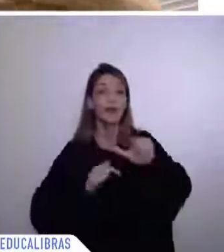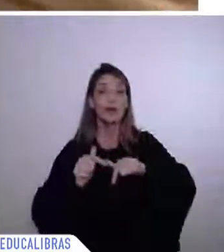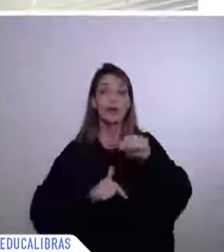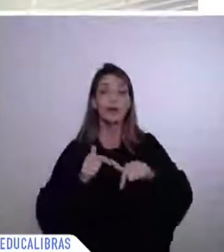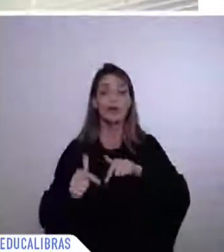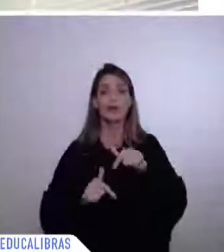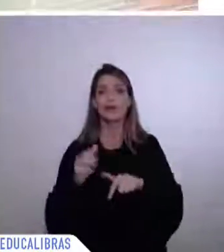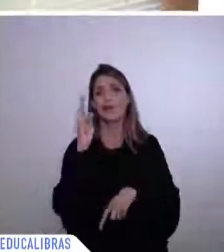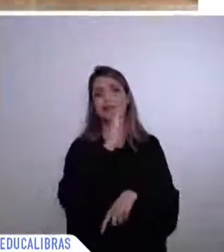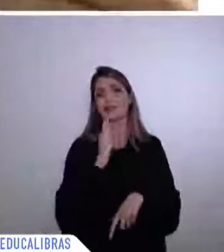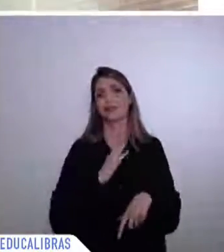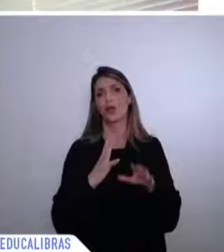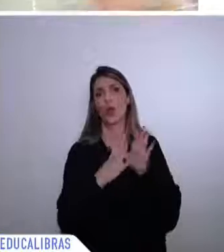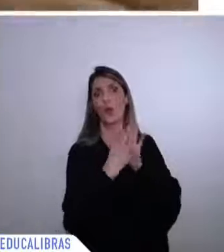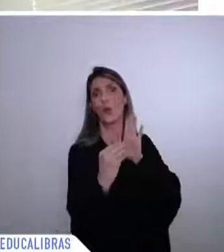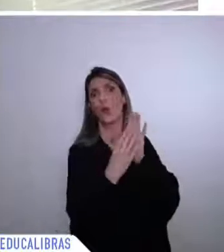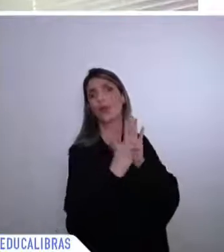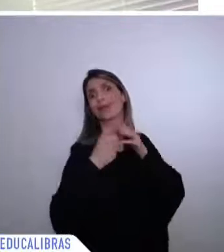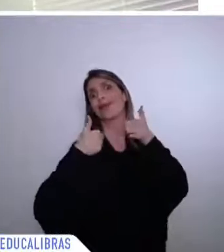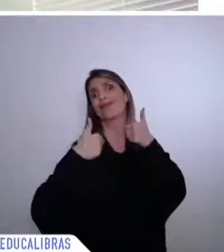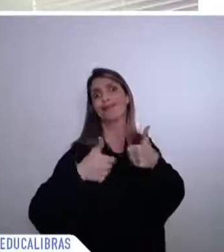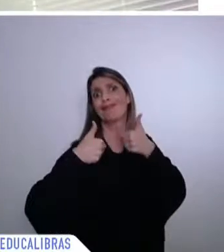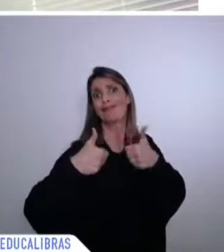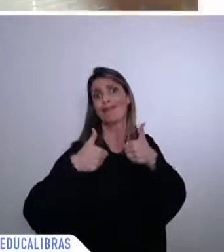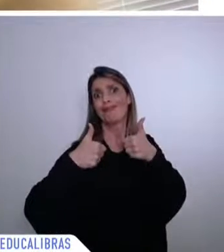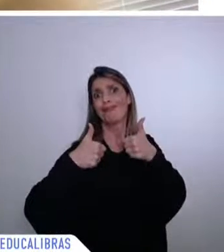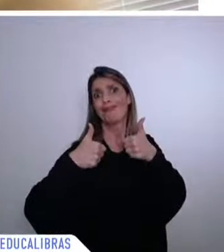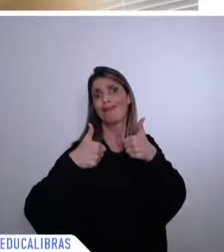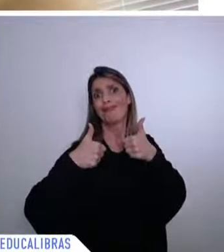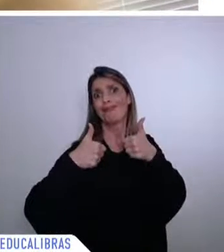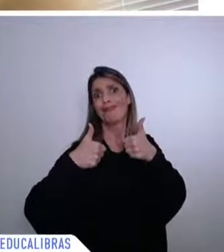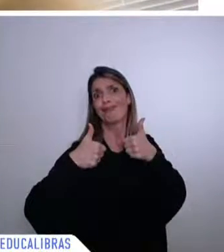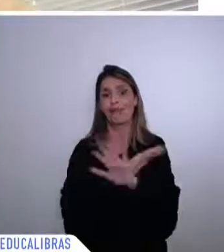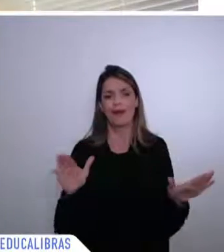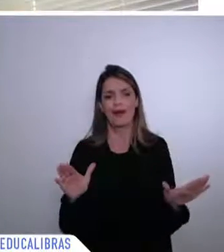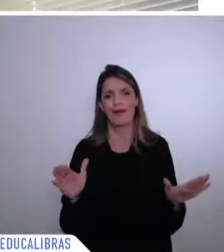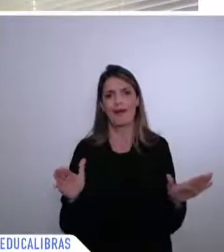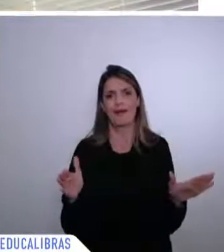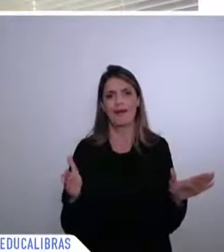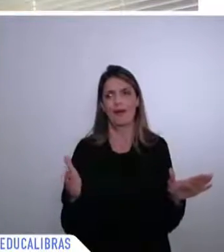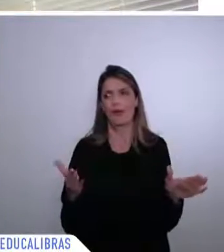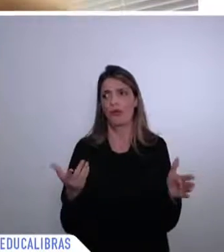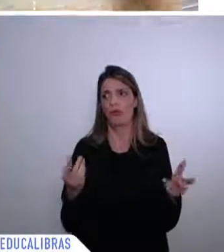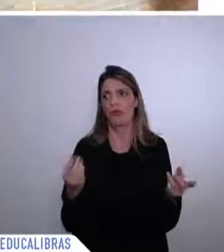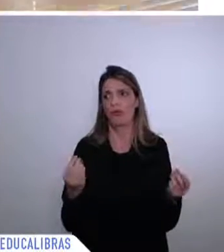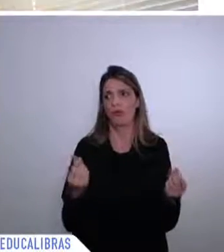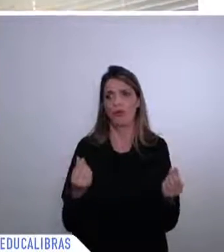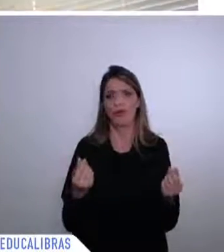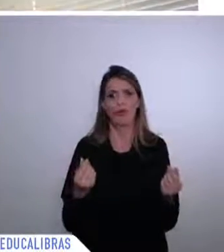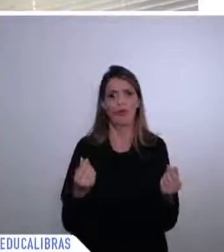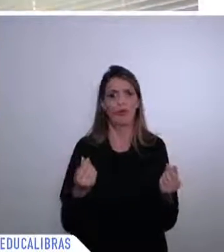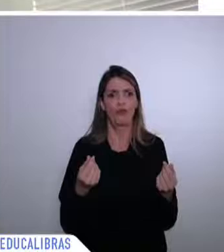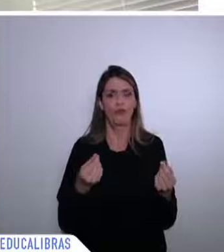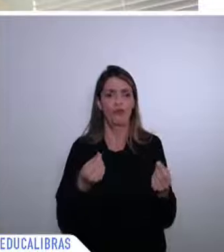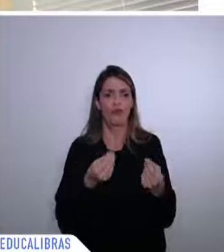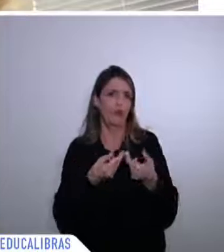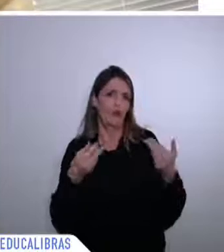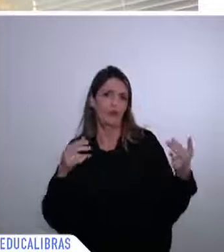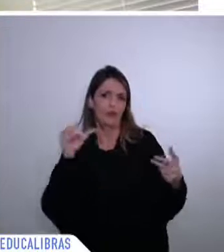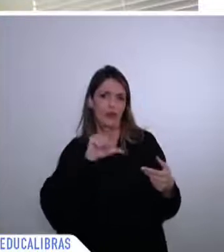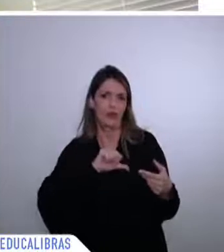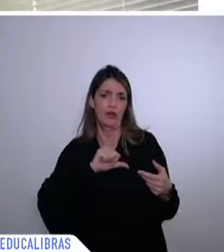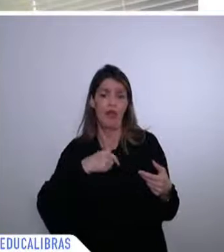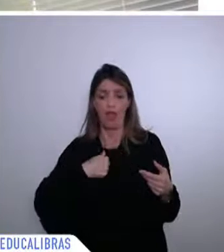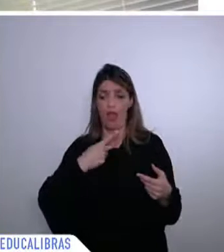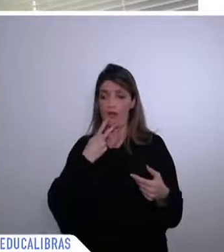Brazilian labor reform as a positive model for fighting informal labor. When I was going